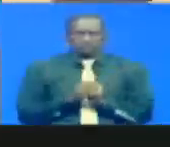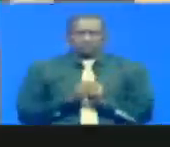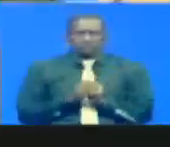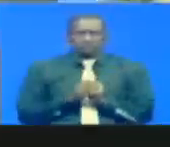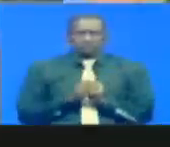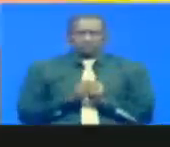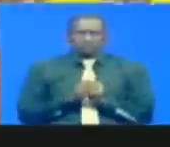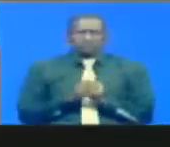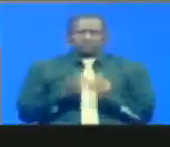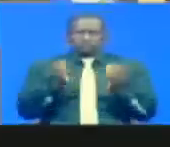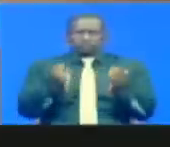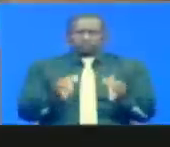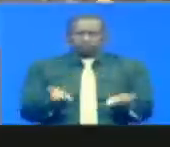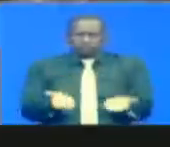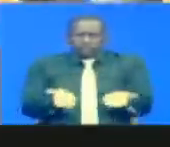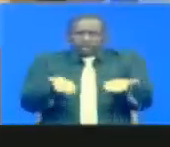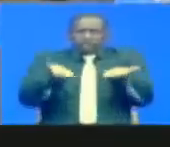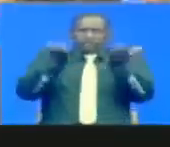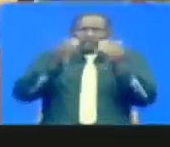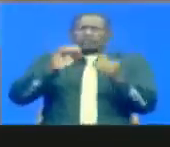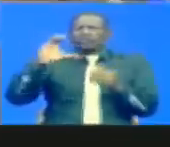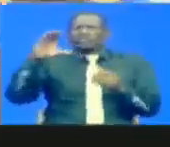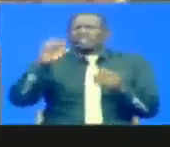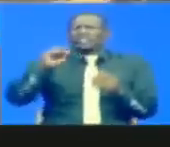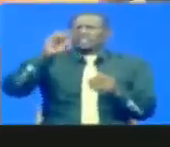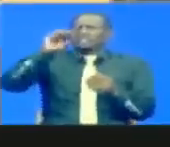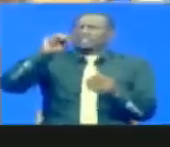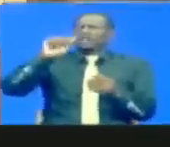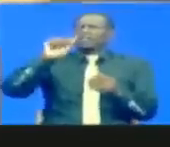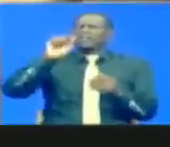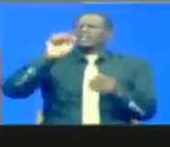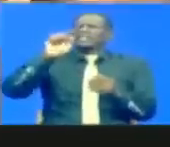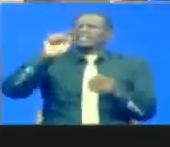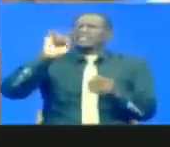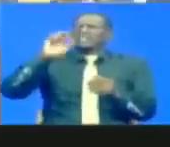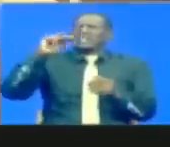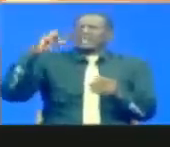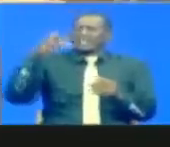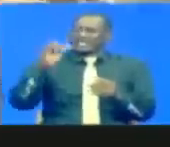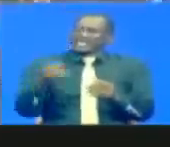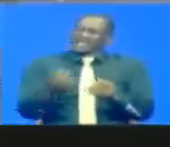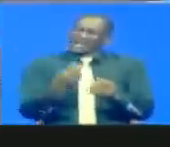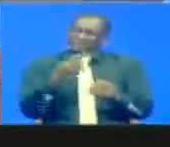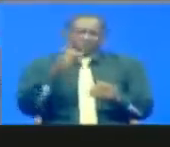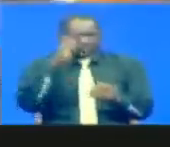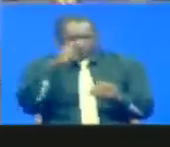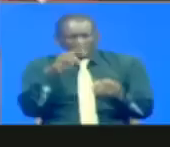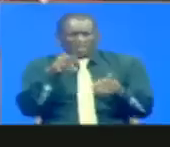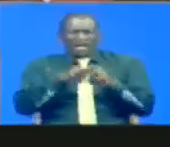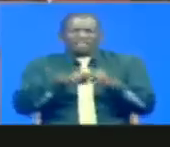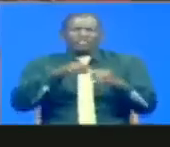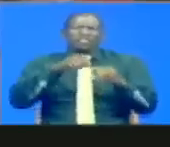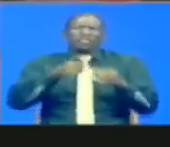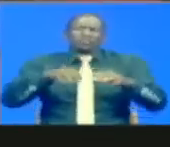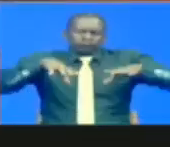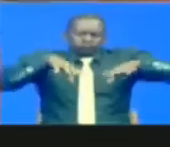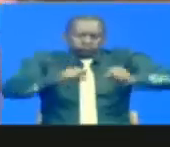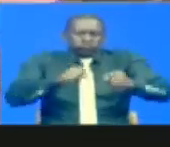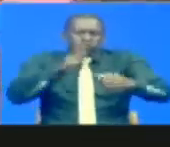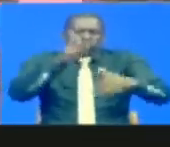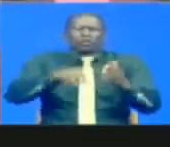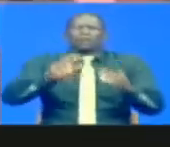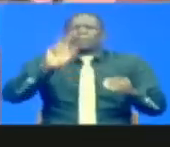The elevation of CS Matiang'i has been seen as a move that has taken up what the deputy president had been doing as